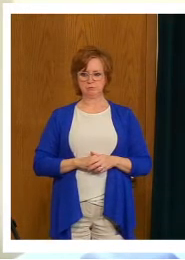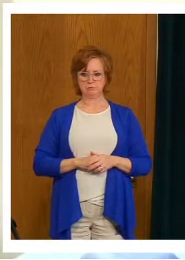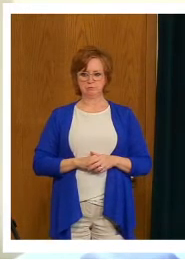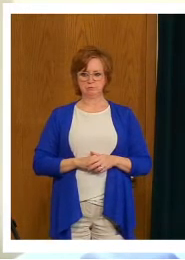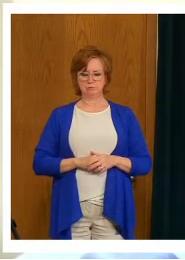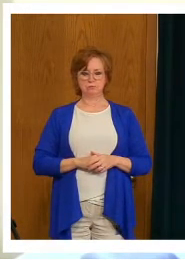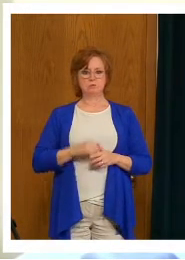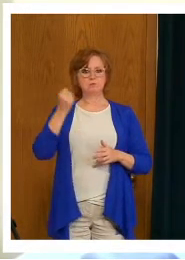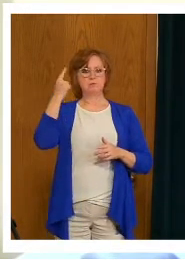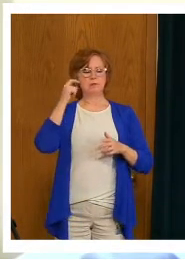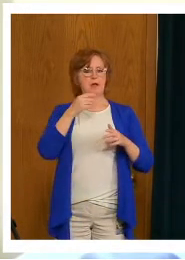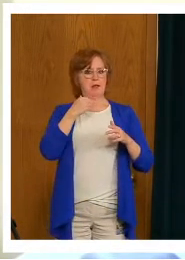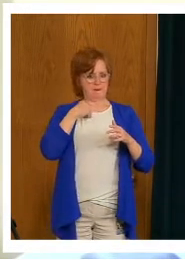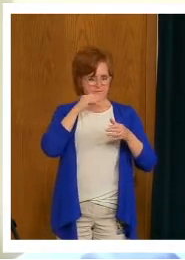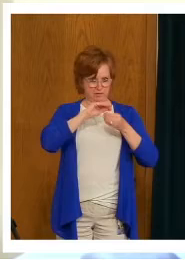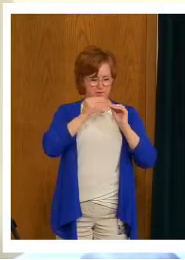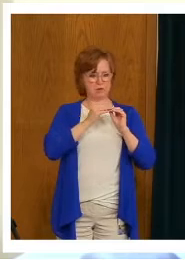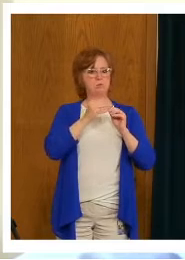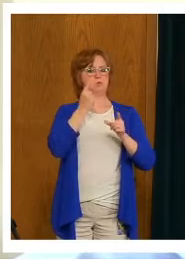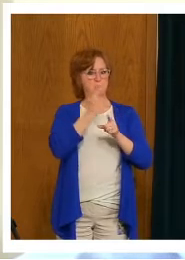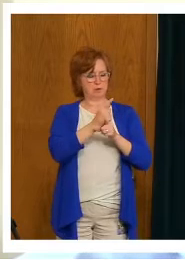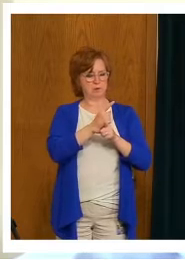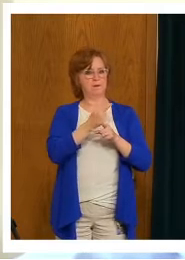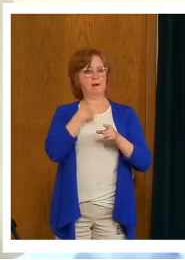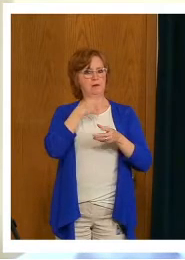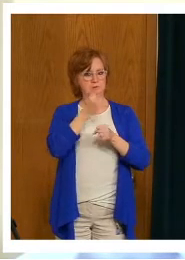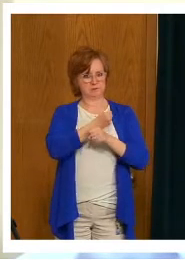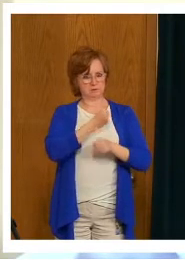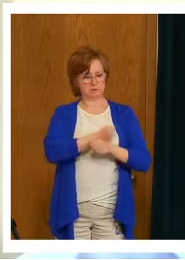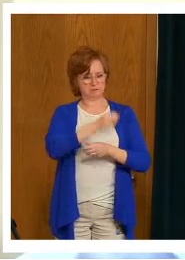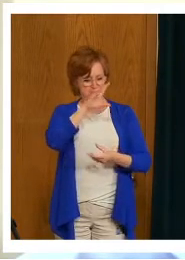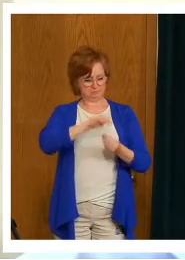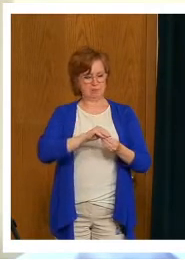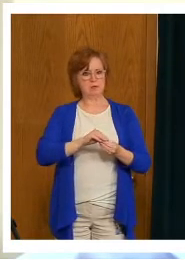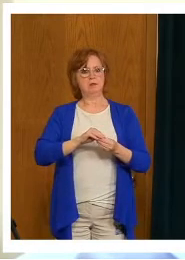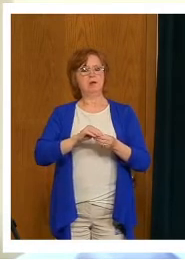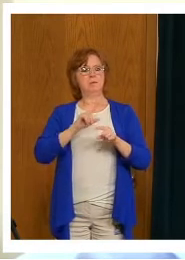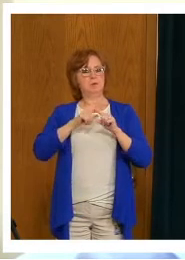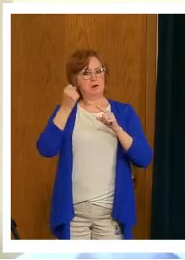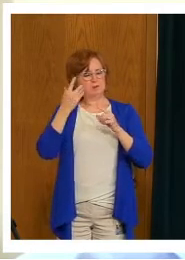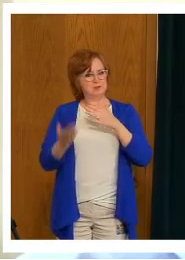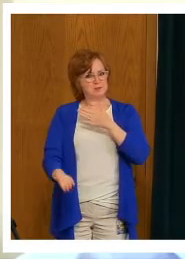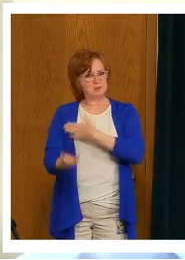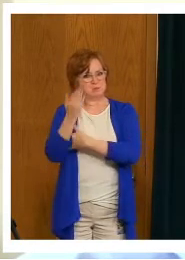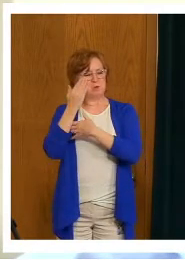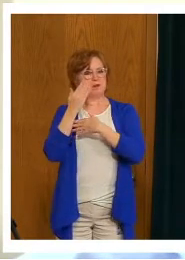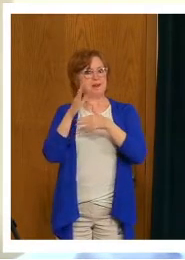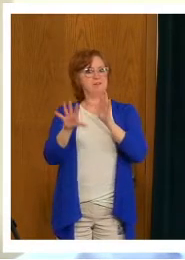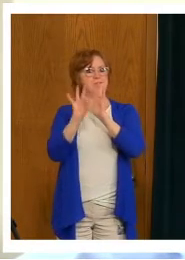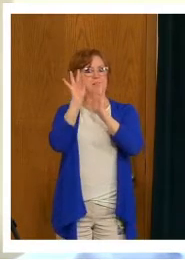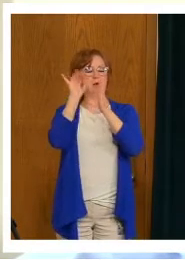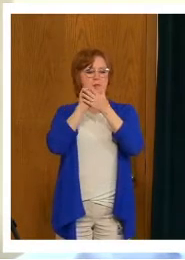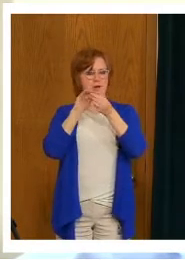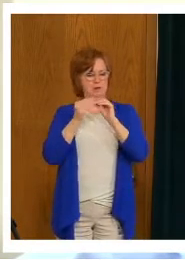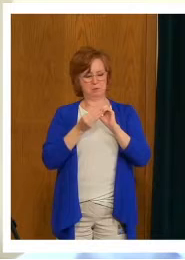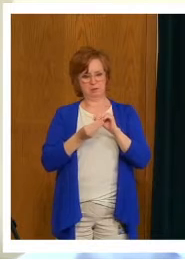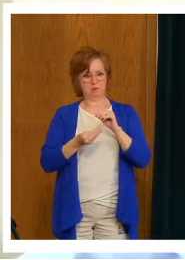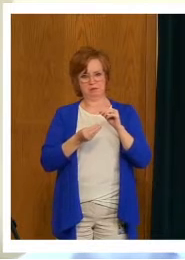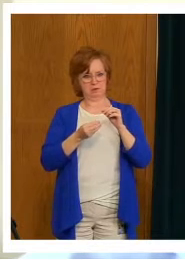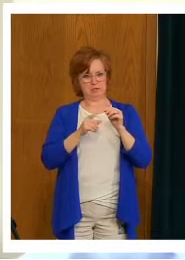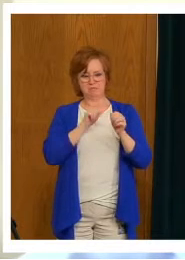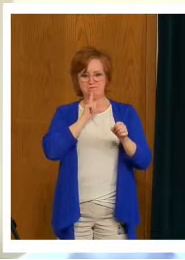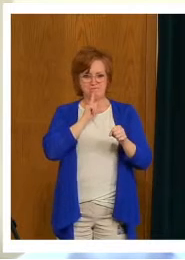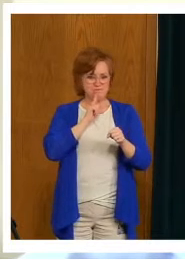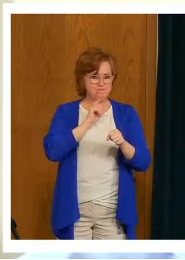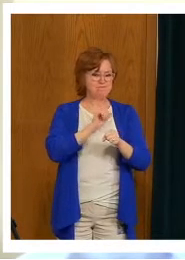analyzed early this morning, and then we can follow up with some written information as well. So this is just analyzed this morning, and I'll